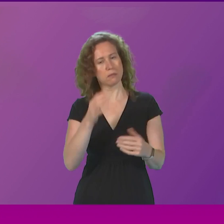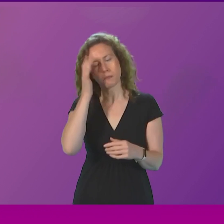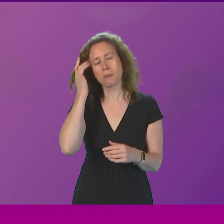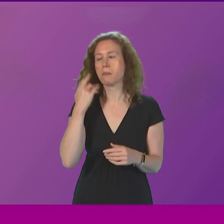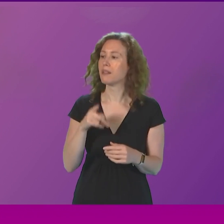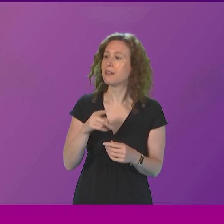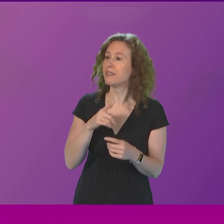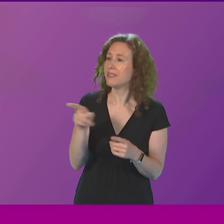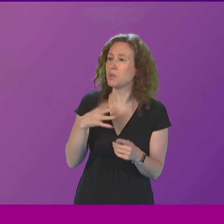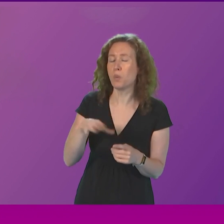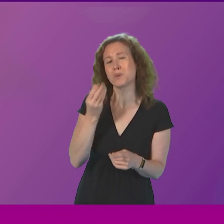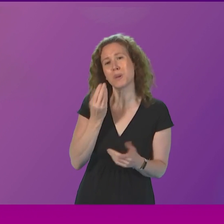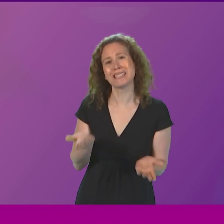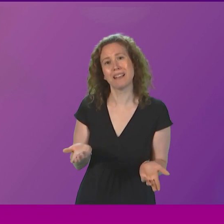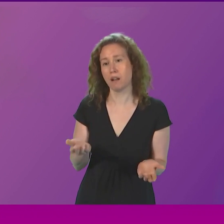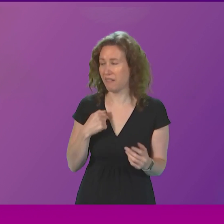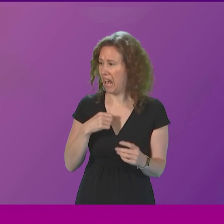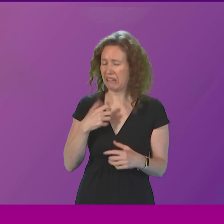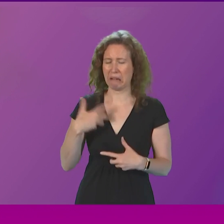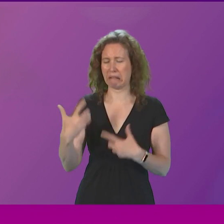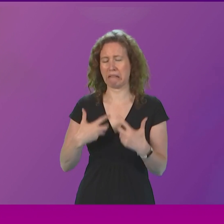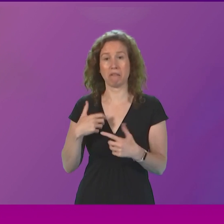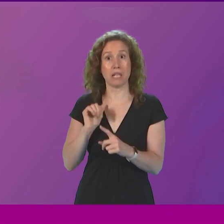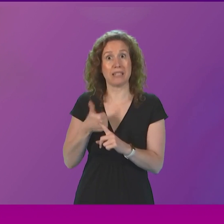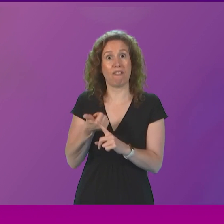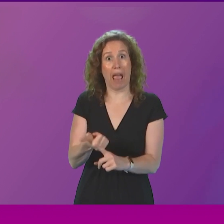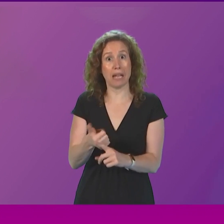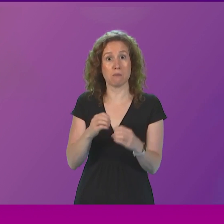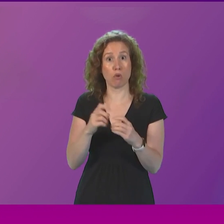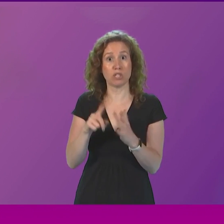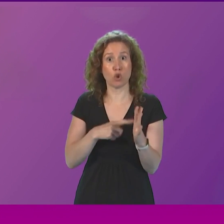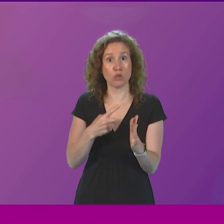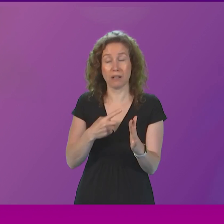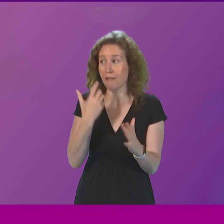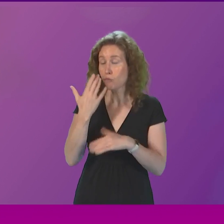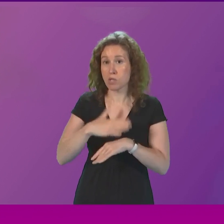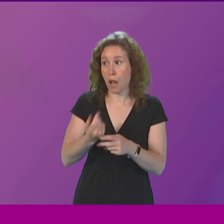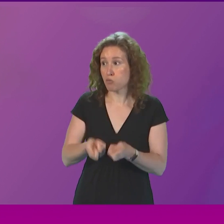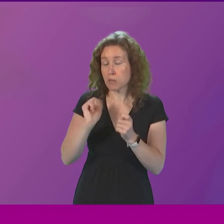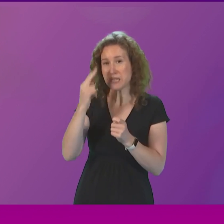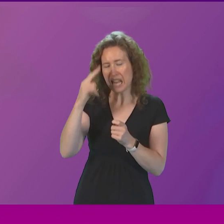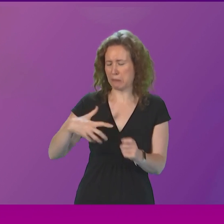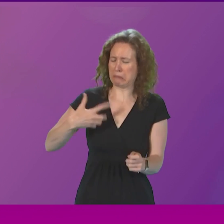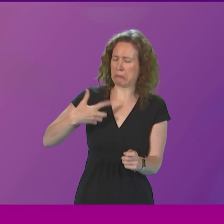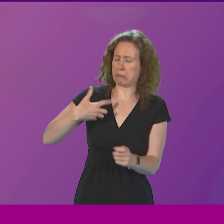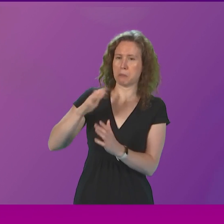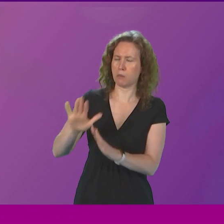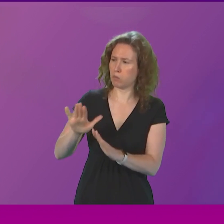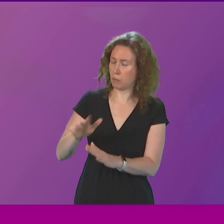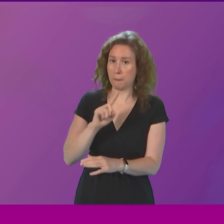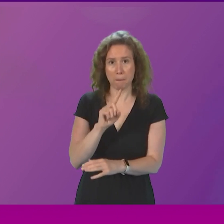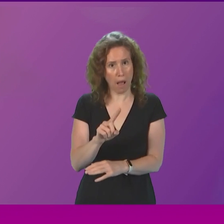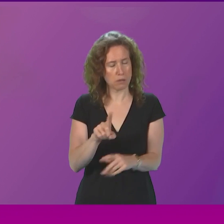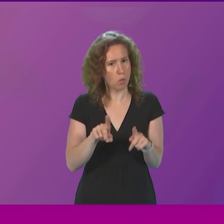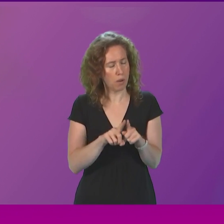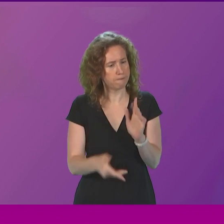want to listen. Listen how they bark in defence of Boris Johnson whenever he's mentioned, Presiding Officer. Let me also say,